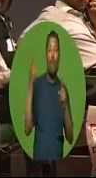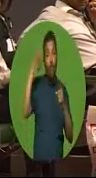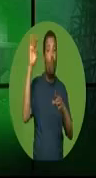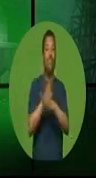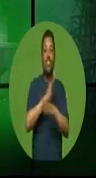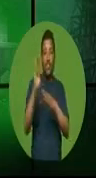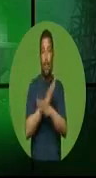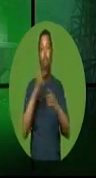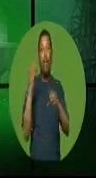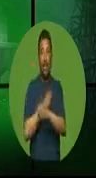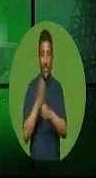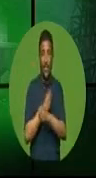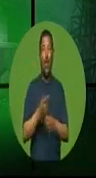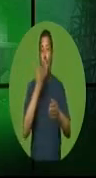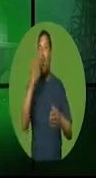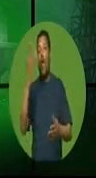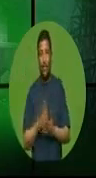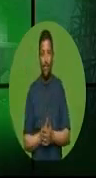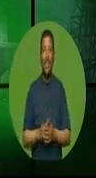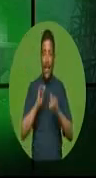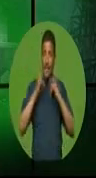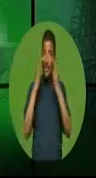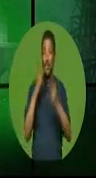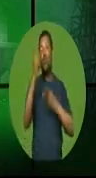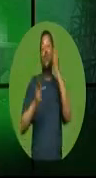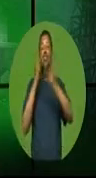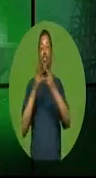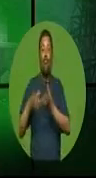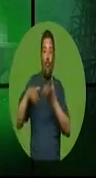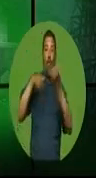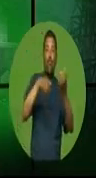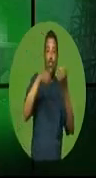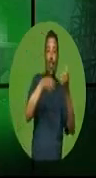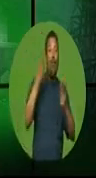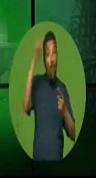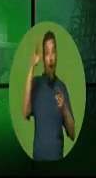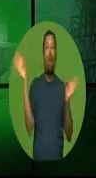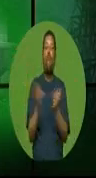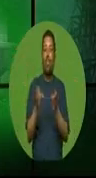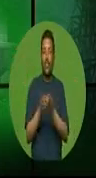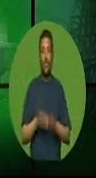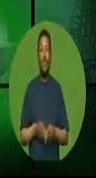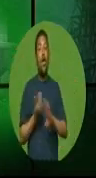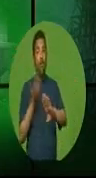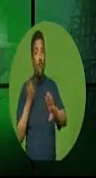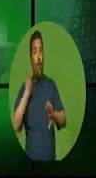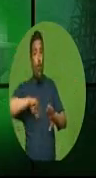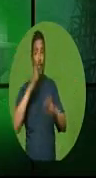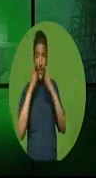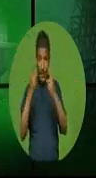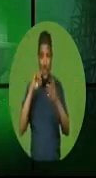purposes. Well, now let's see tourist inflows for conference. Before we see